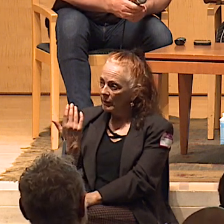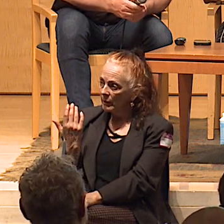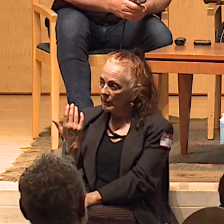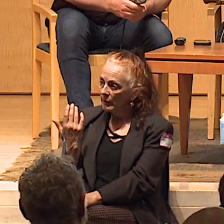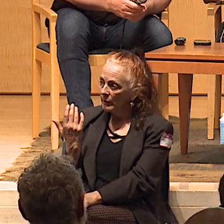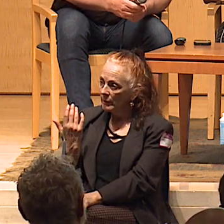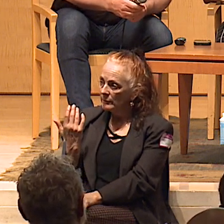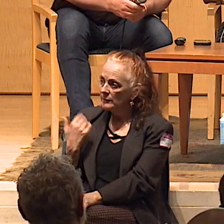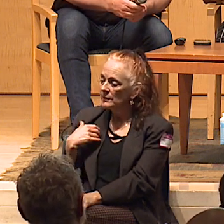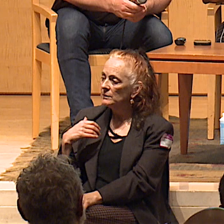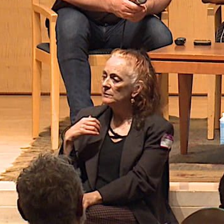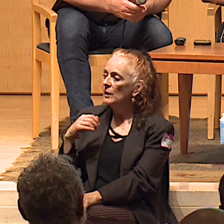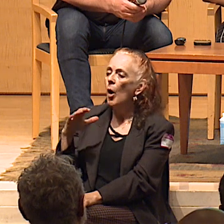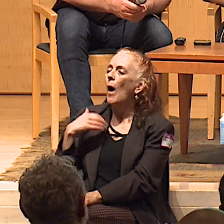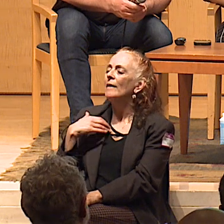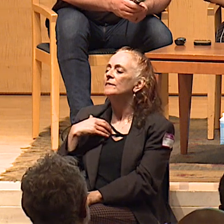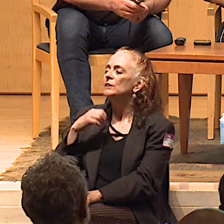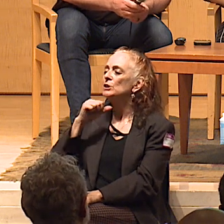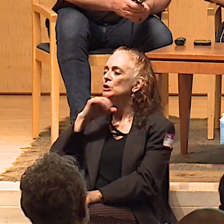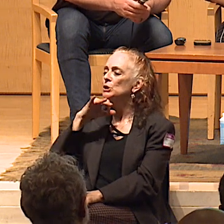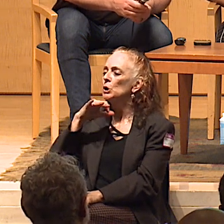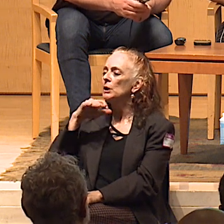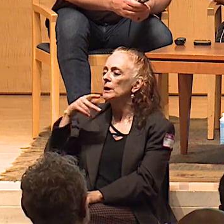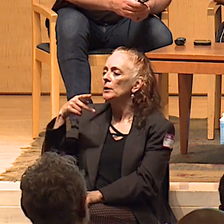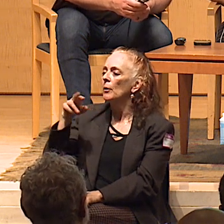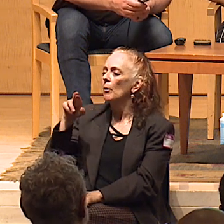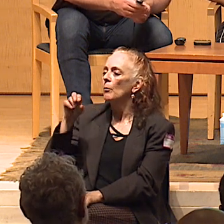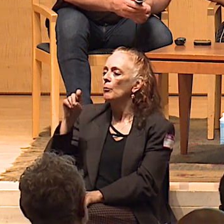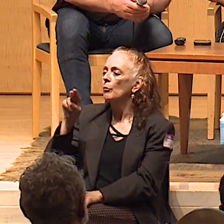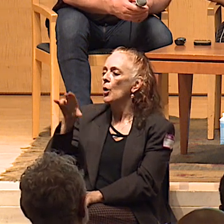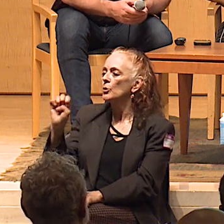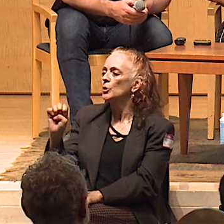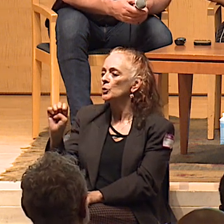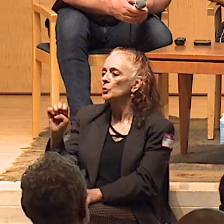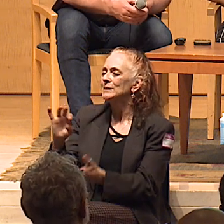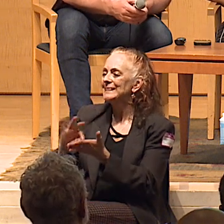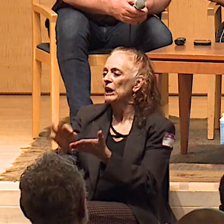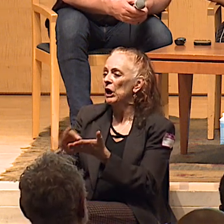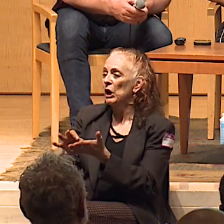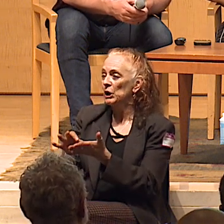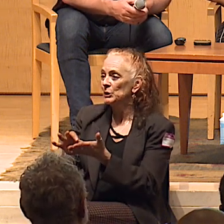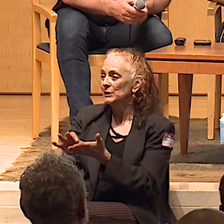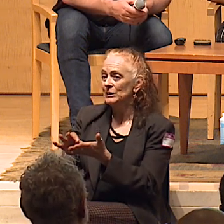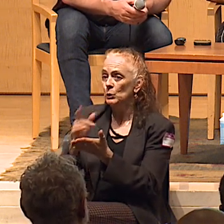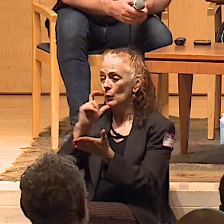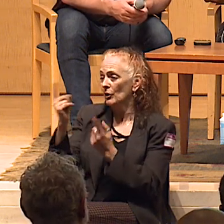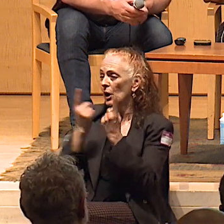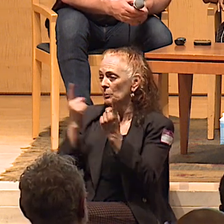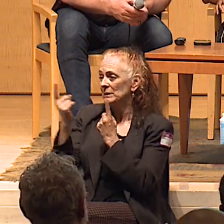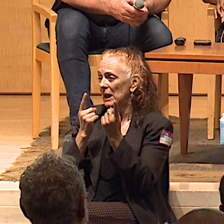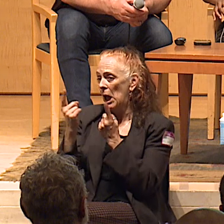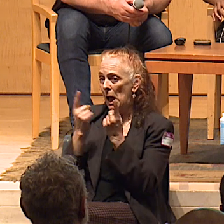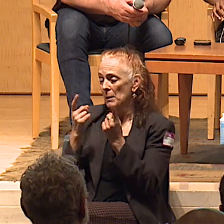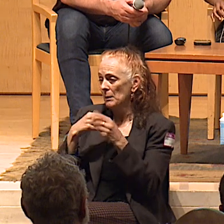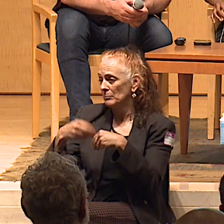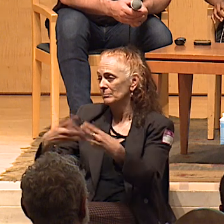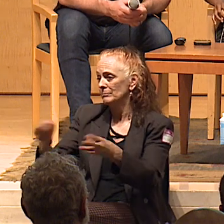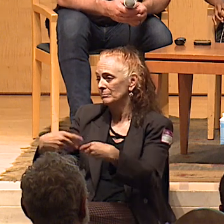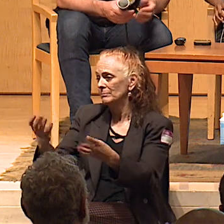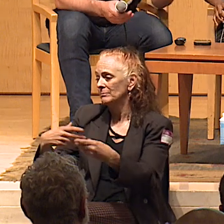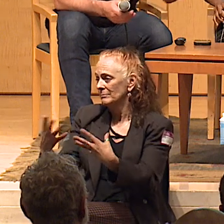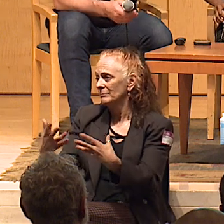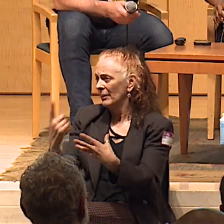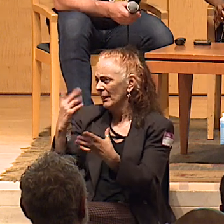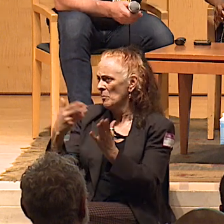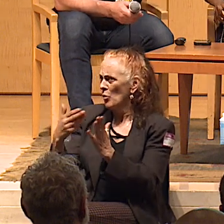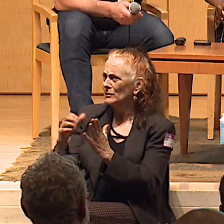dirty produce stickers. Probably not enough for everybody, but whoever comes up to me first, I'll give them out. I think I bought like